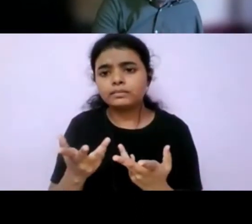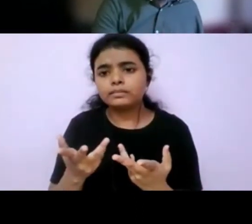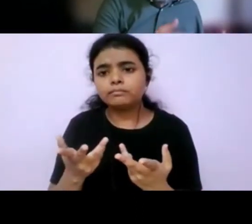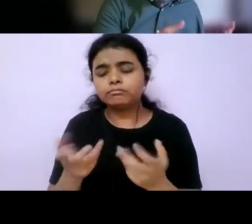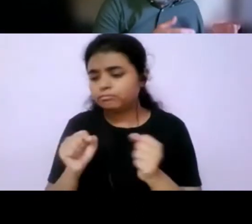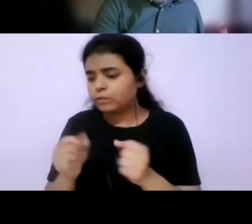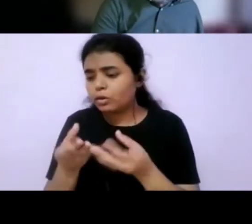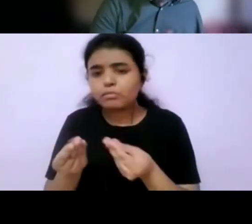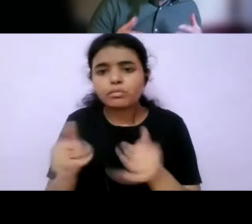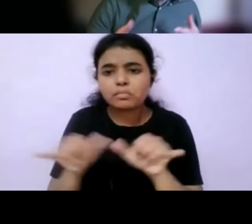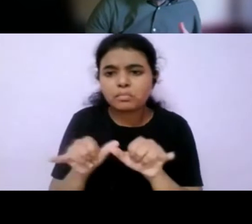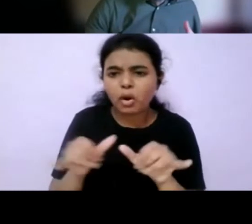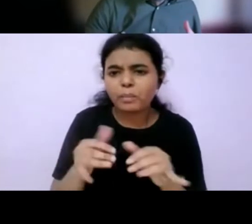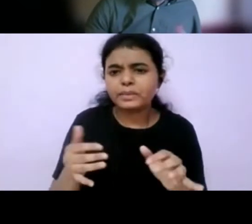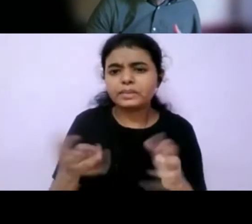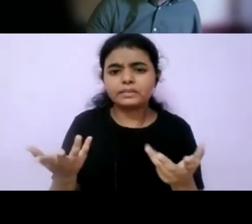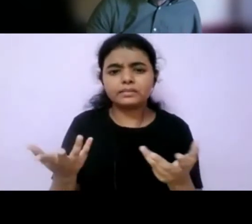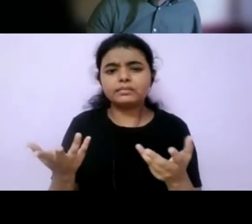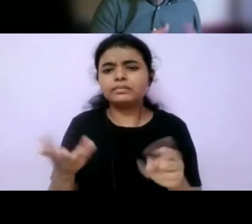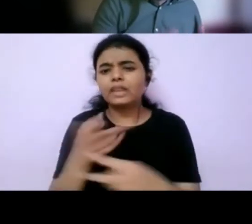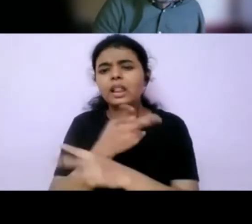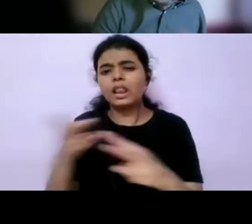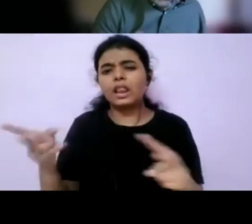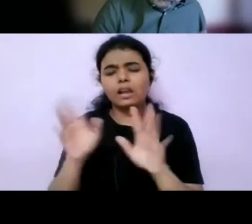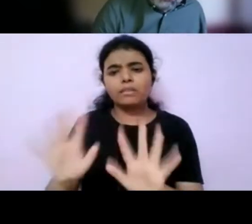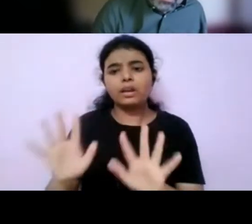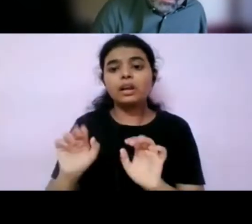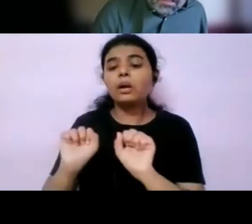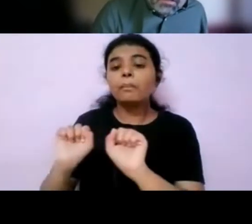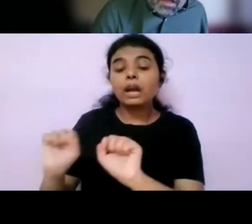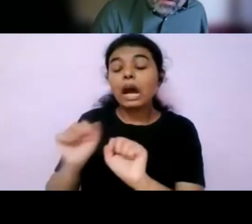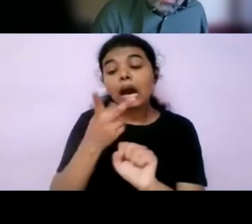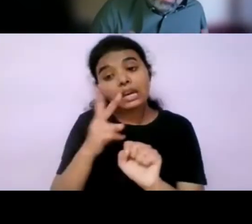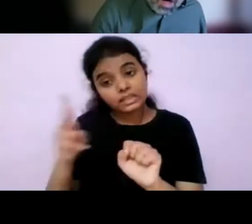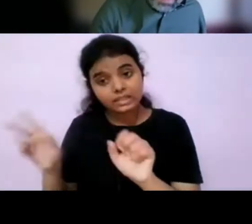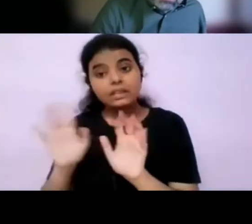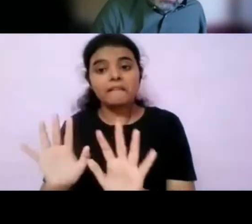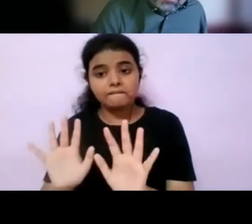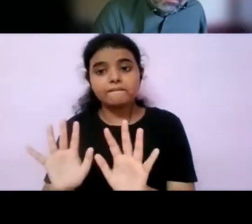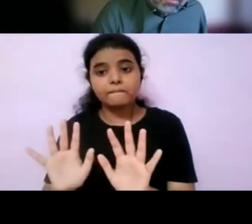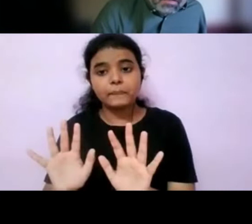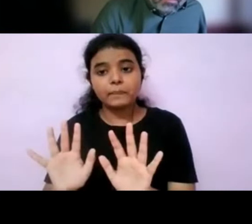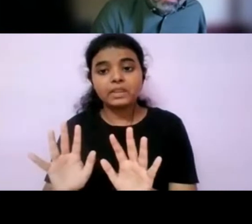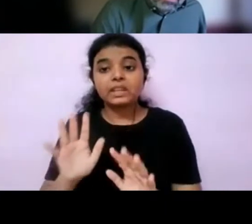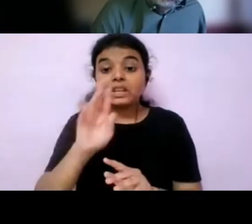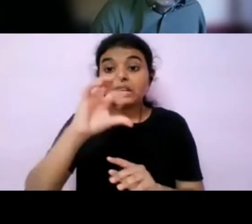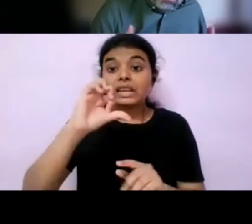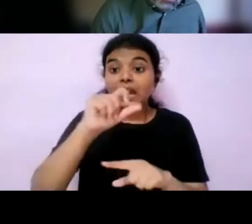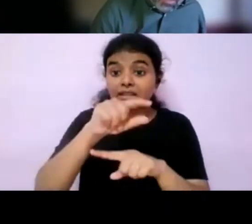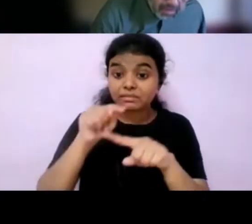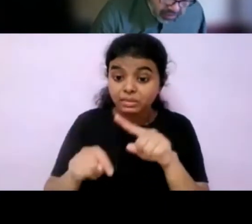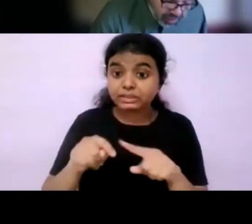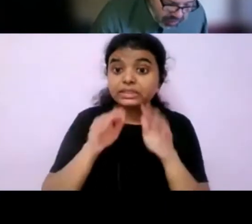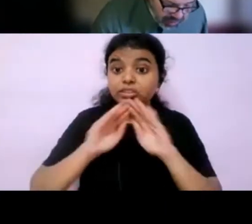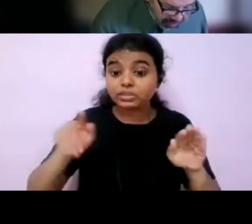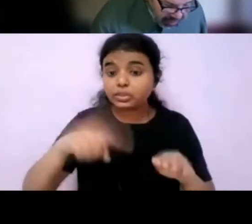poverty causes impairment, which causes disability, but there also might be other things that are going on. Why are 90% of children not